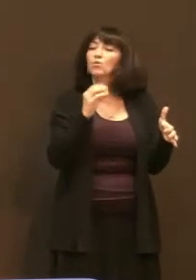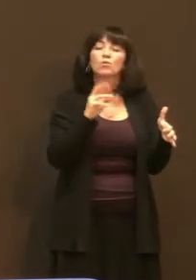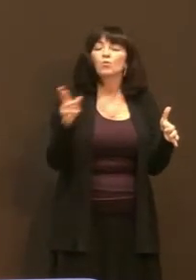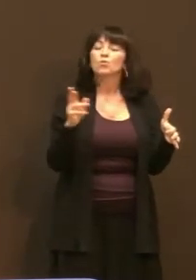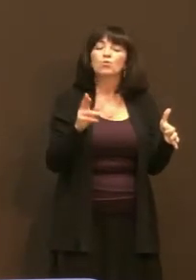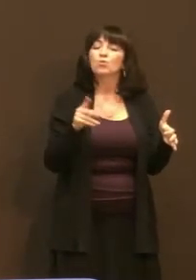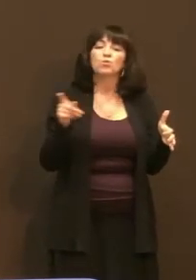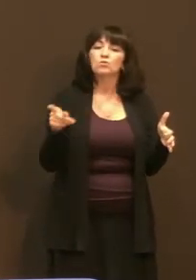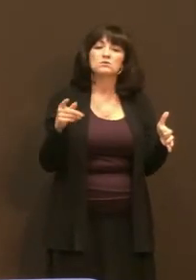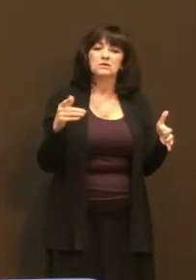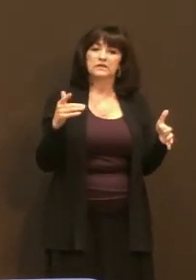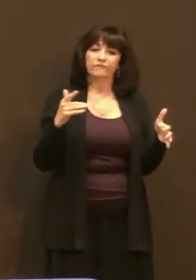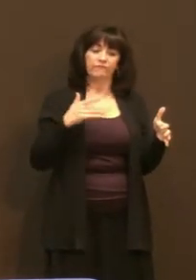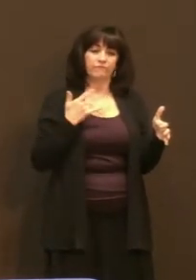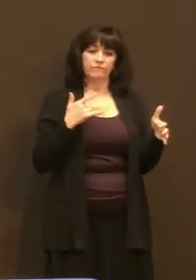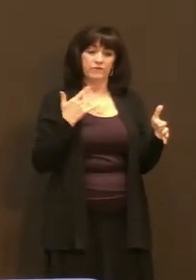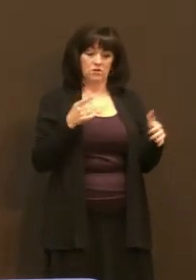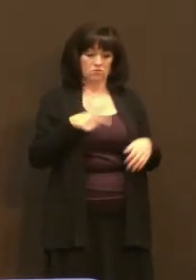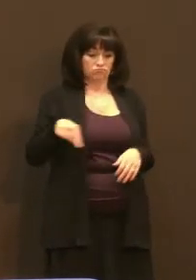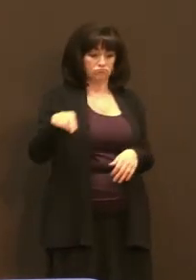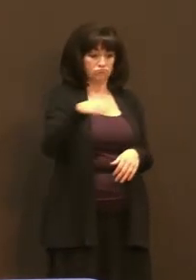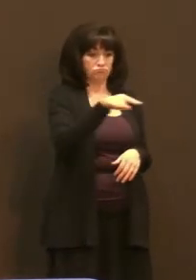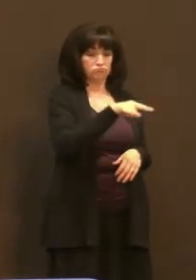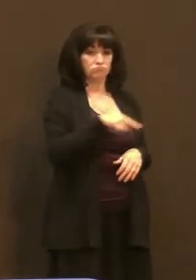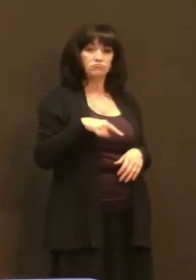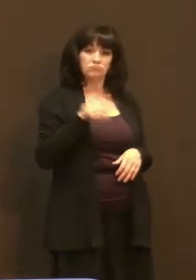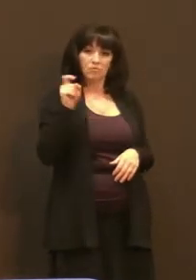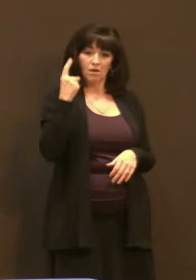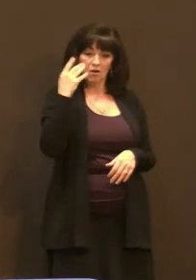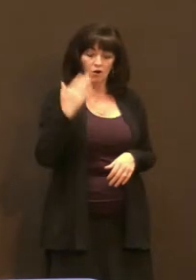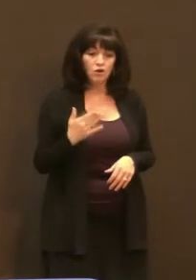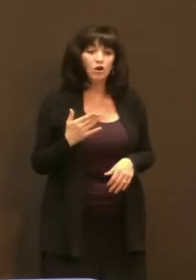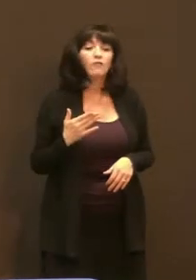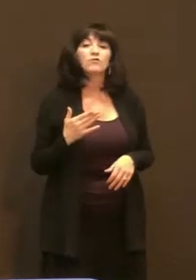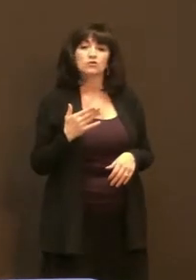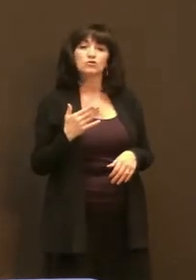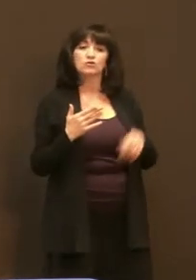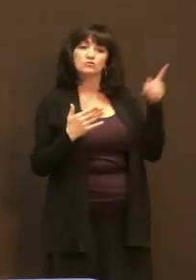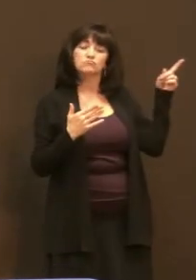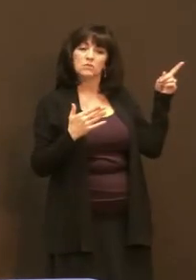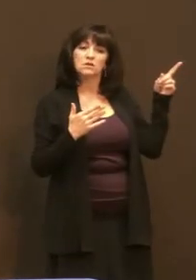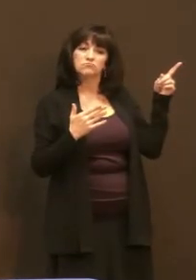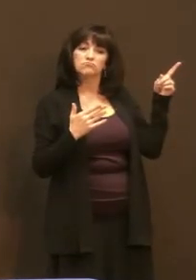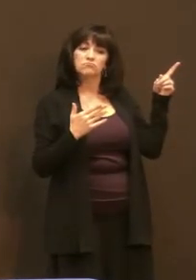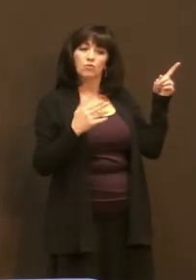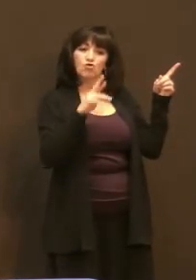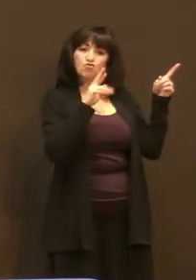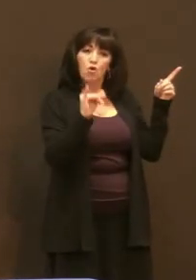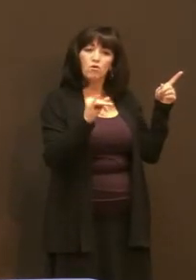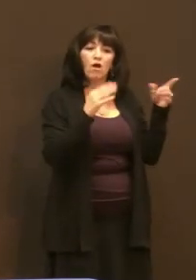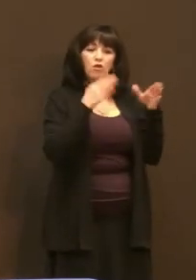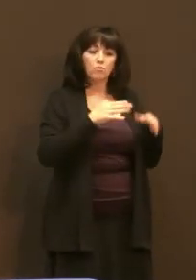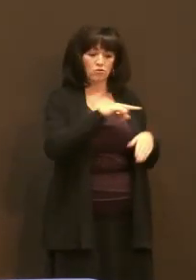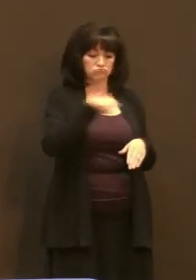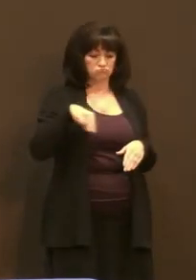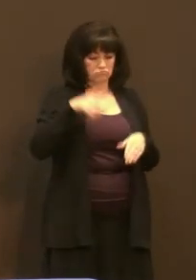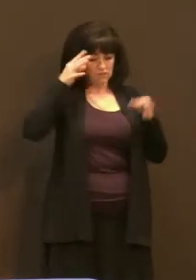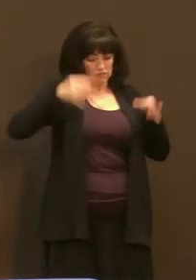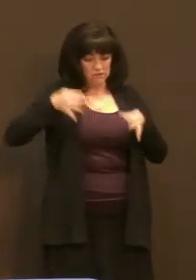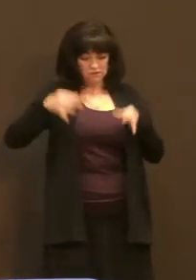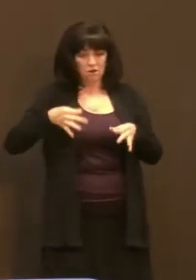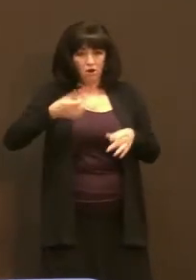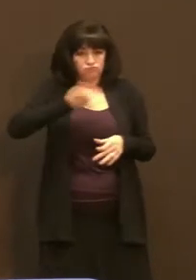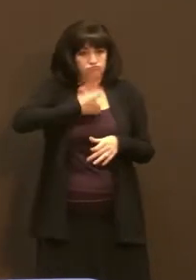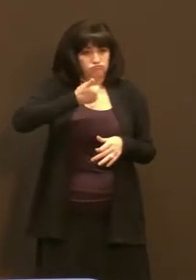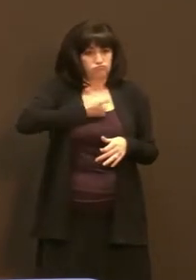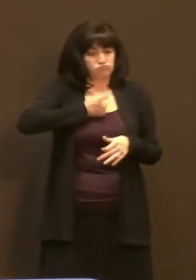it should be, that you guys as governors and women in Rhode Island should be able to do this on your own and make some decisions on your own? Look,